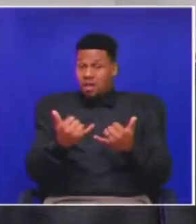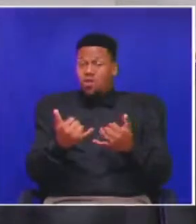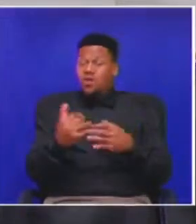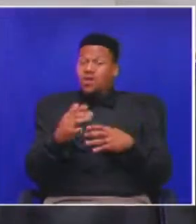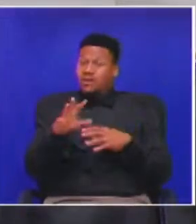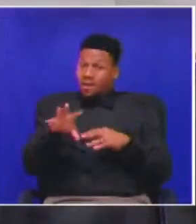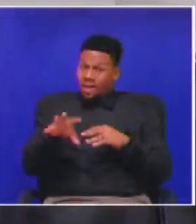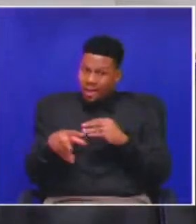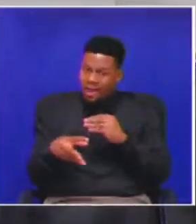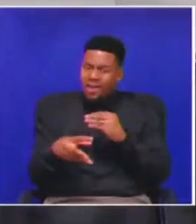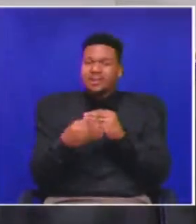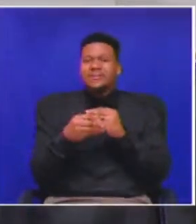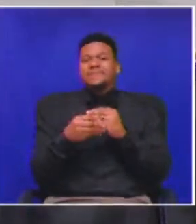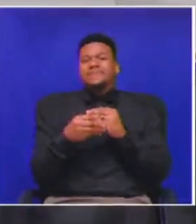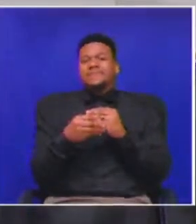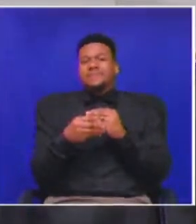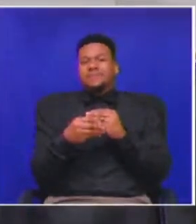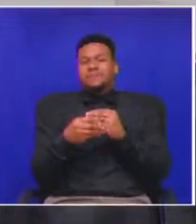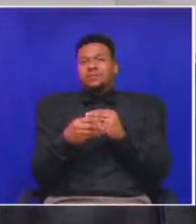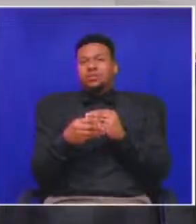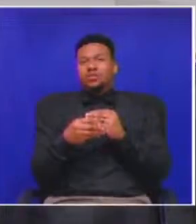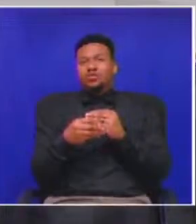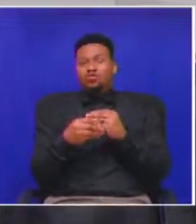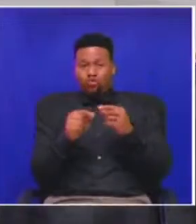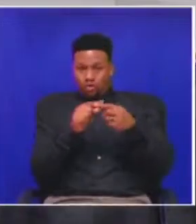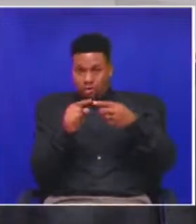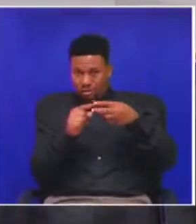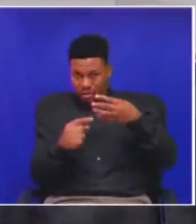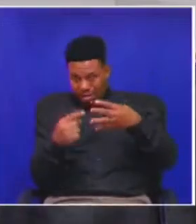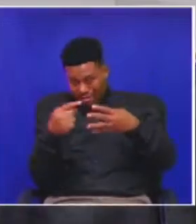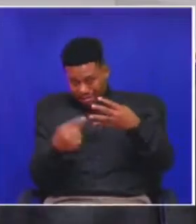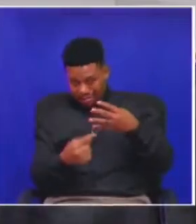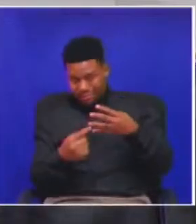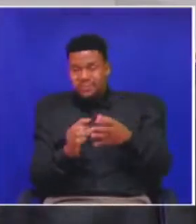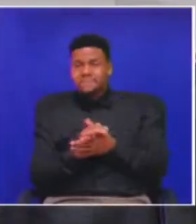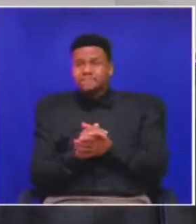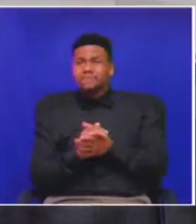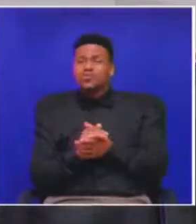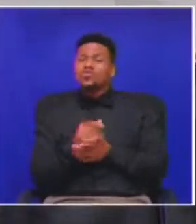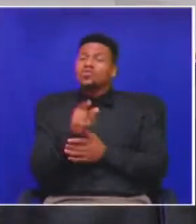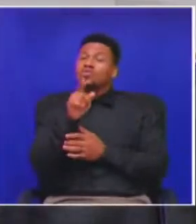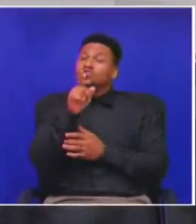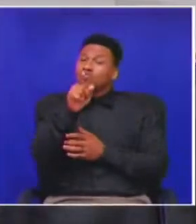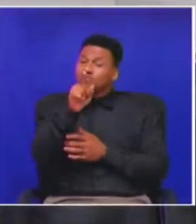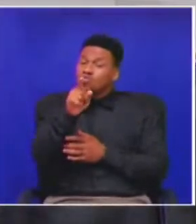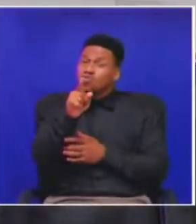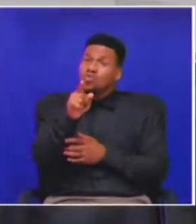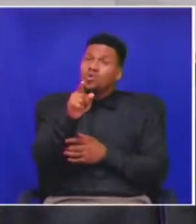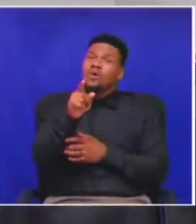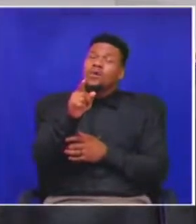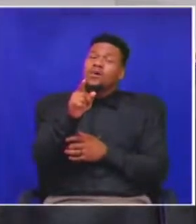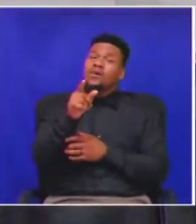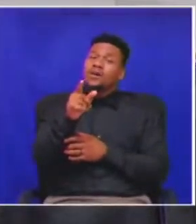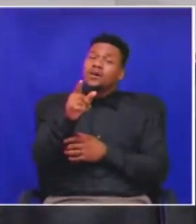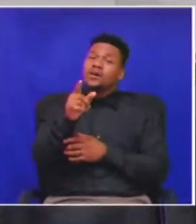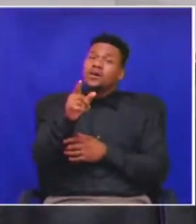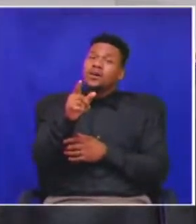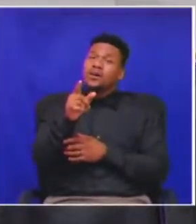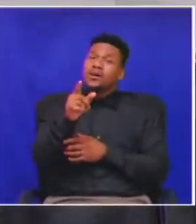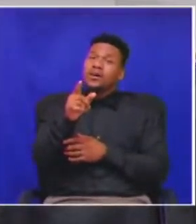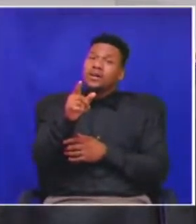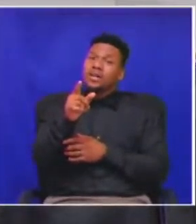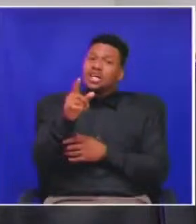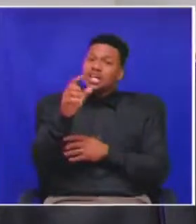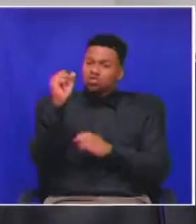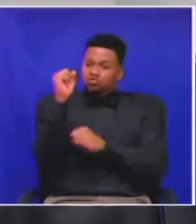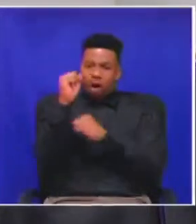to that, to what extent are you going to support the restructuring